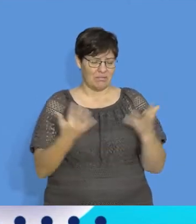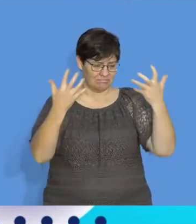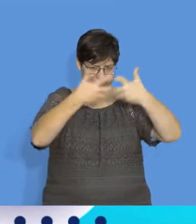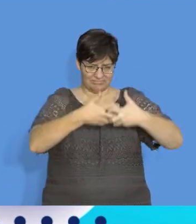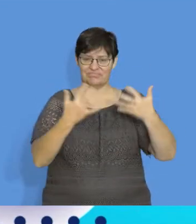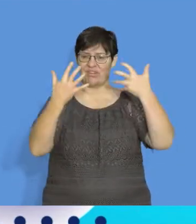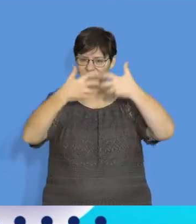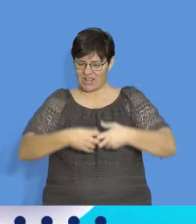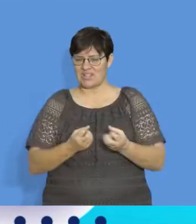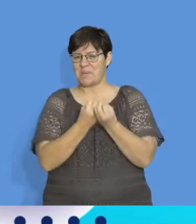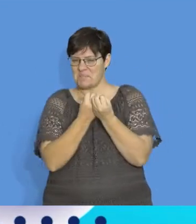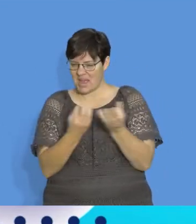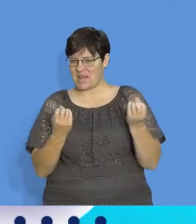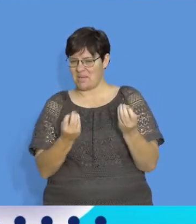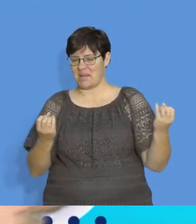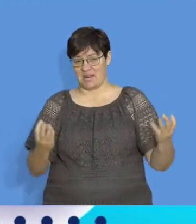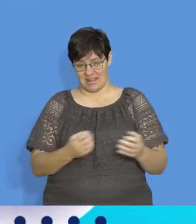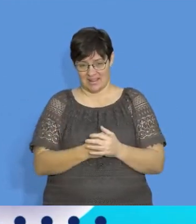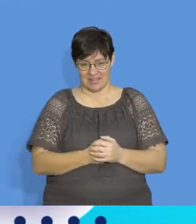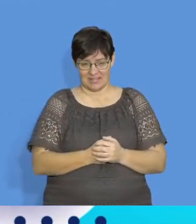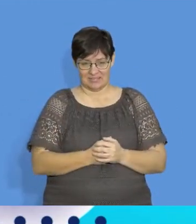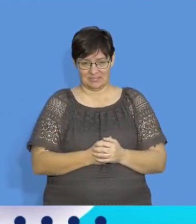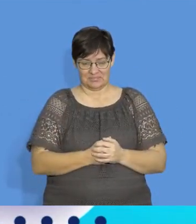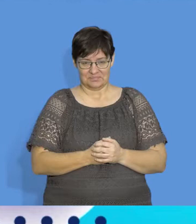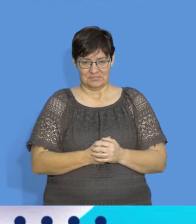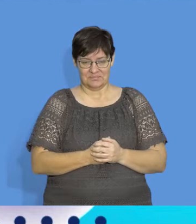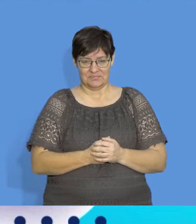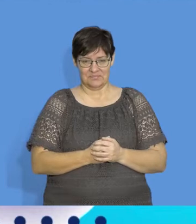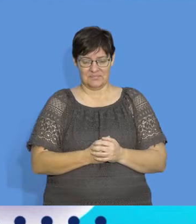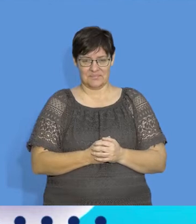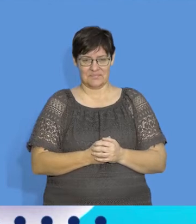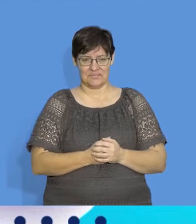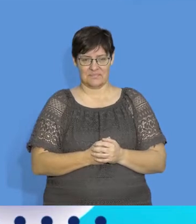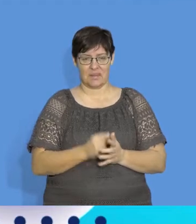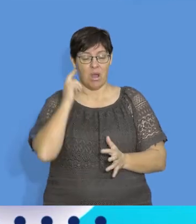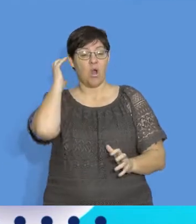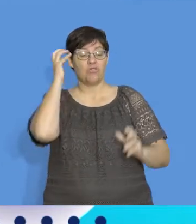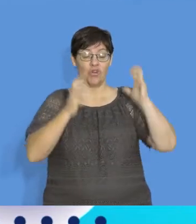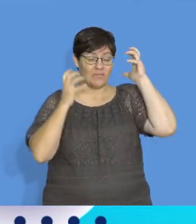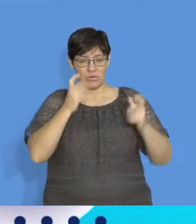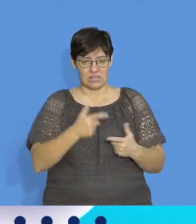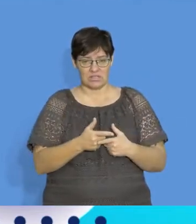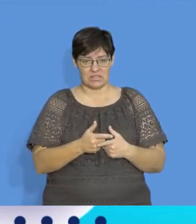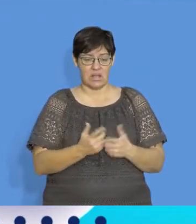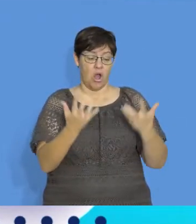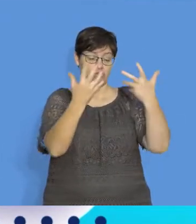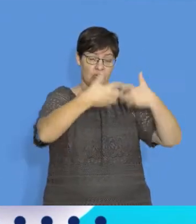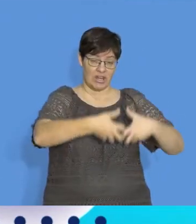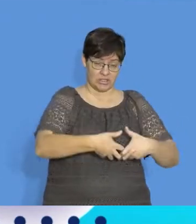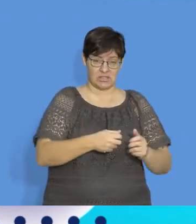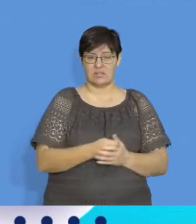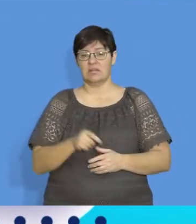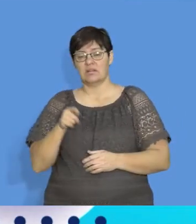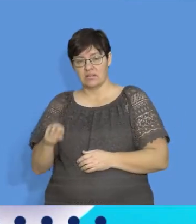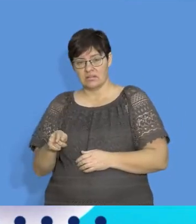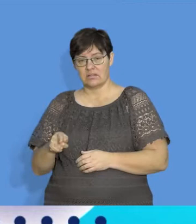many correlation exists in many, many ways. But don't confuse something called